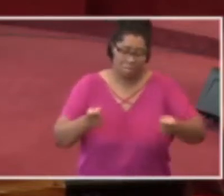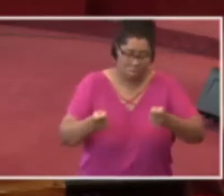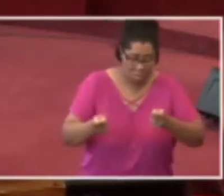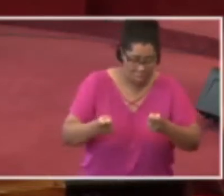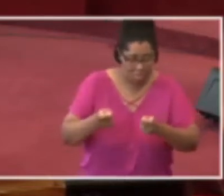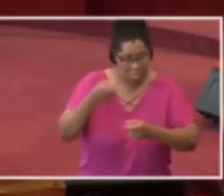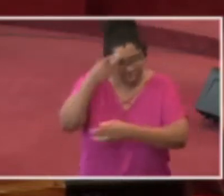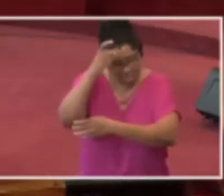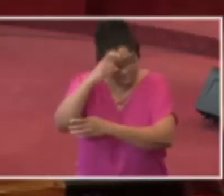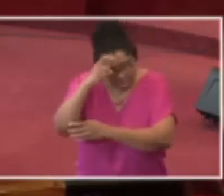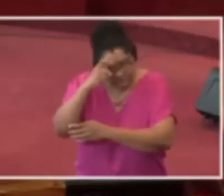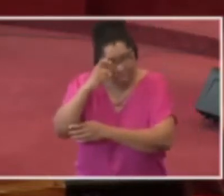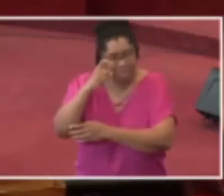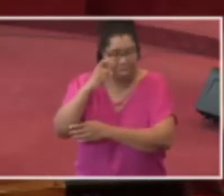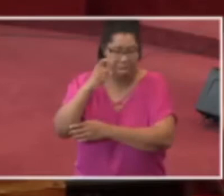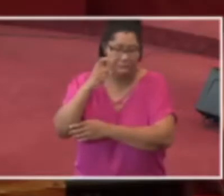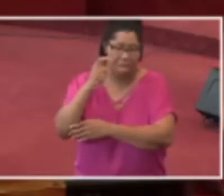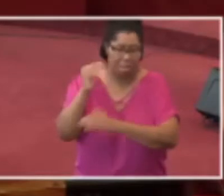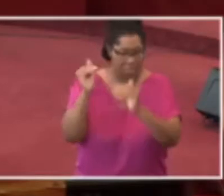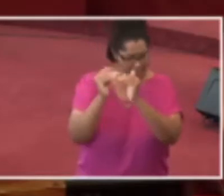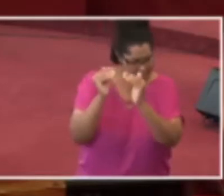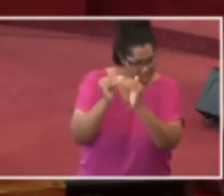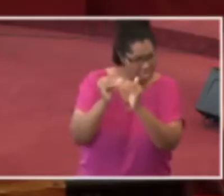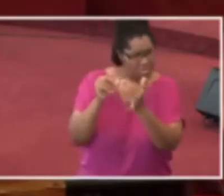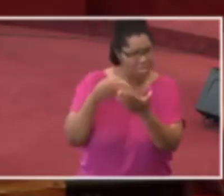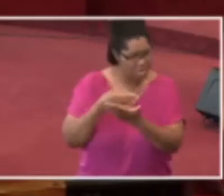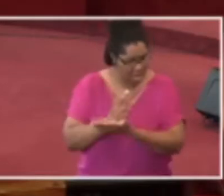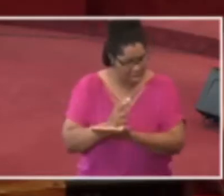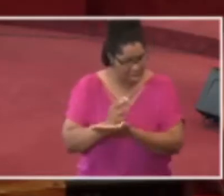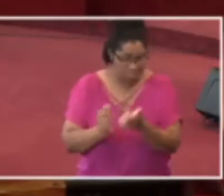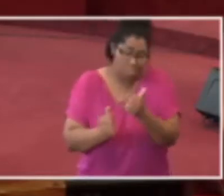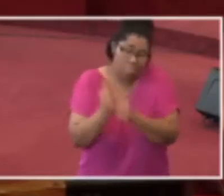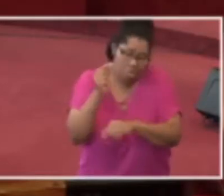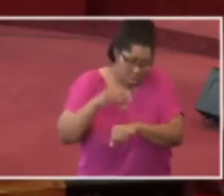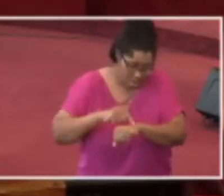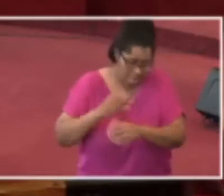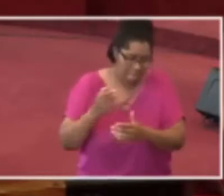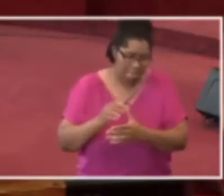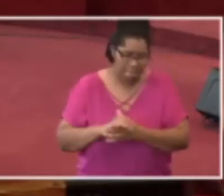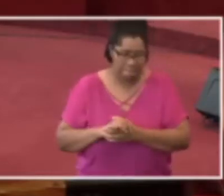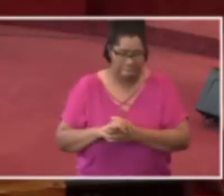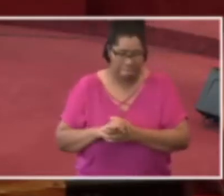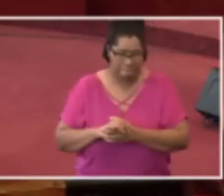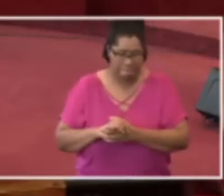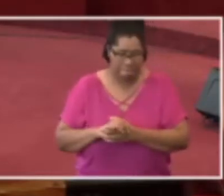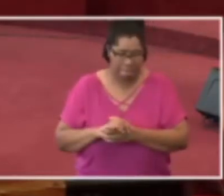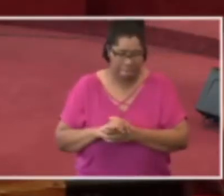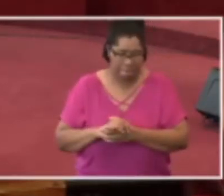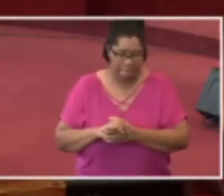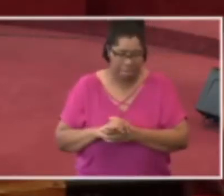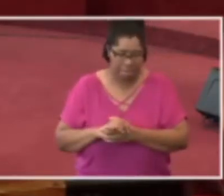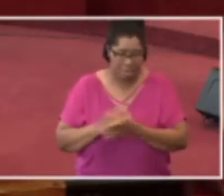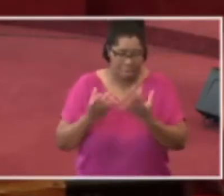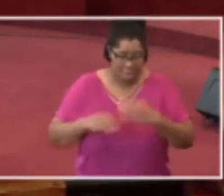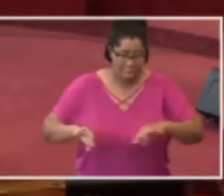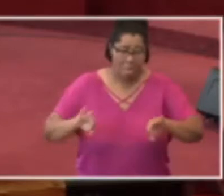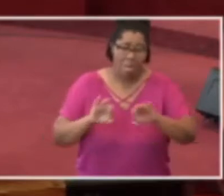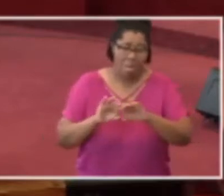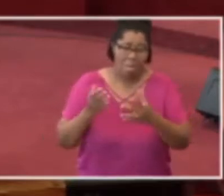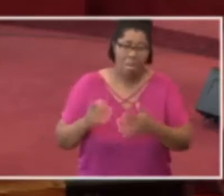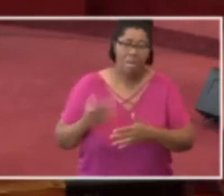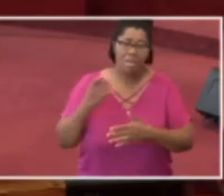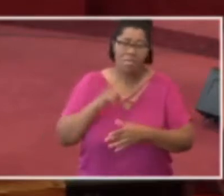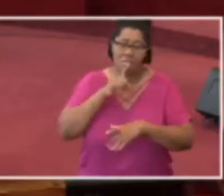ruled with humility and integrity most of the time. More importantly, who served and loved God with the